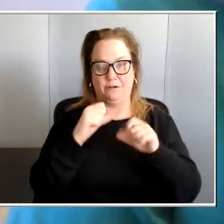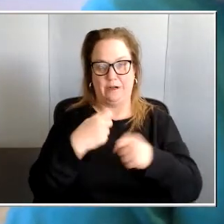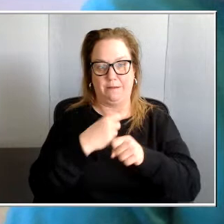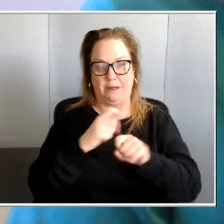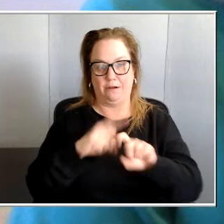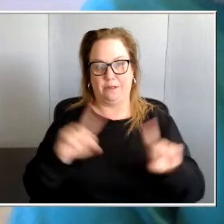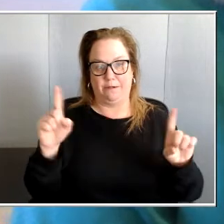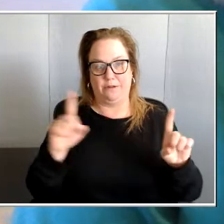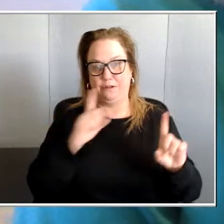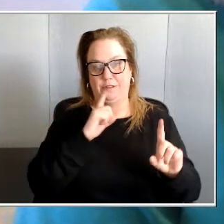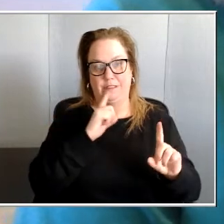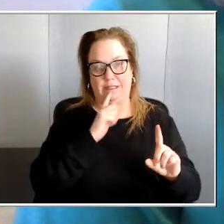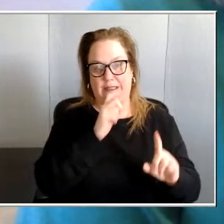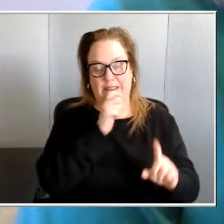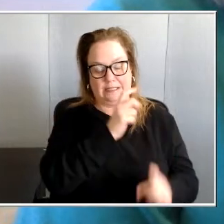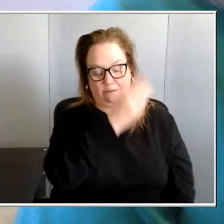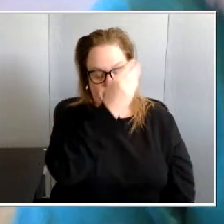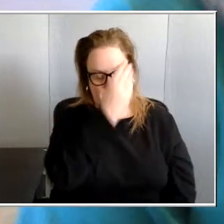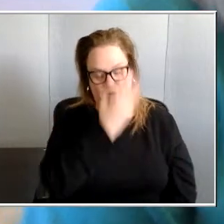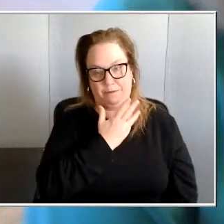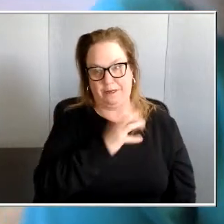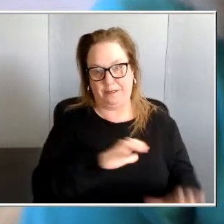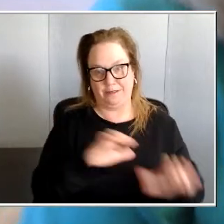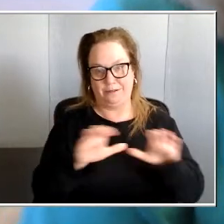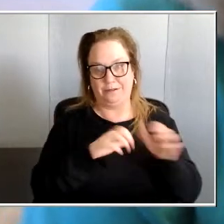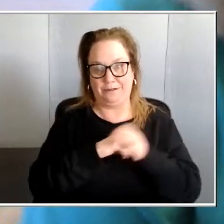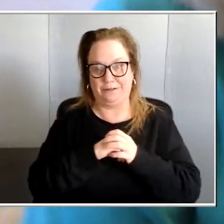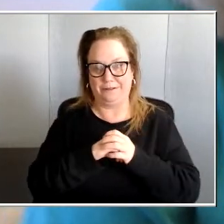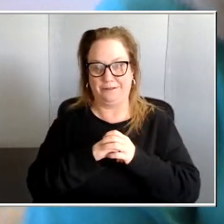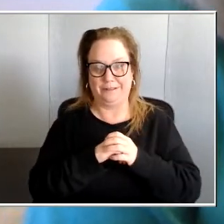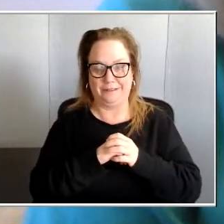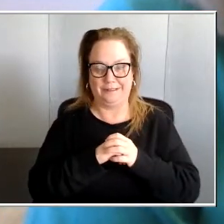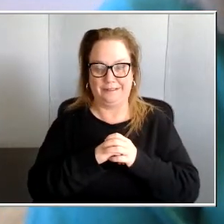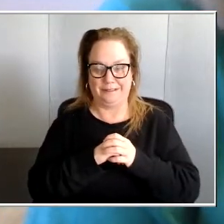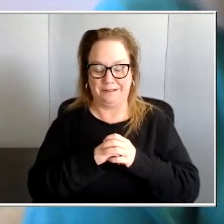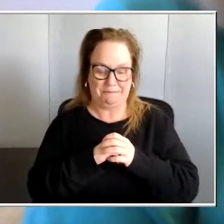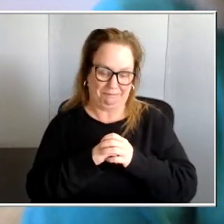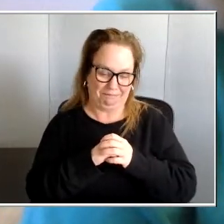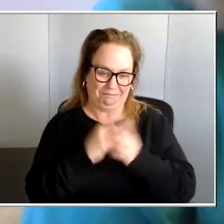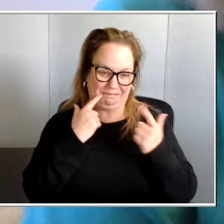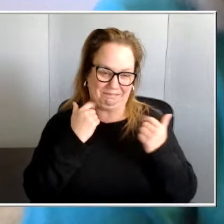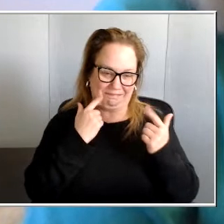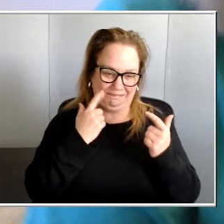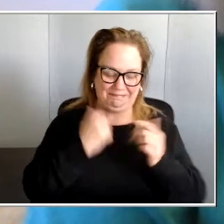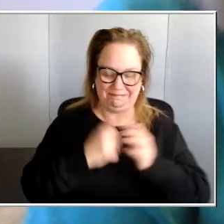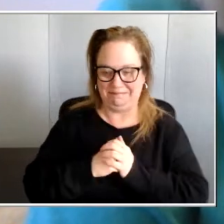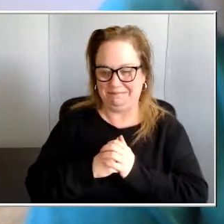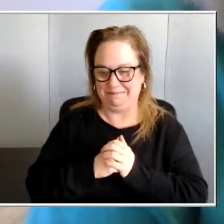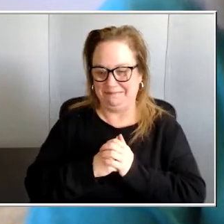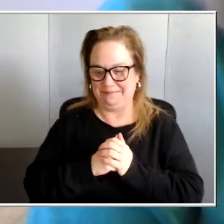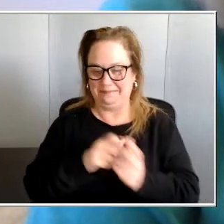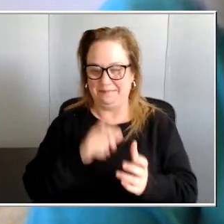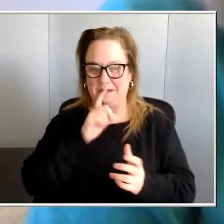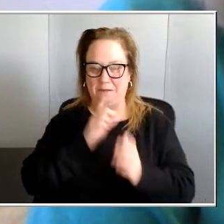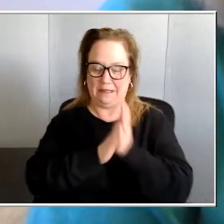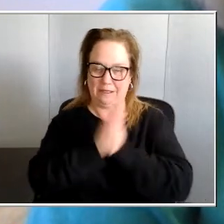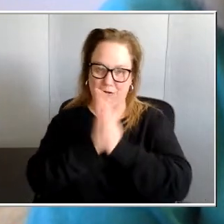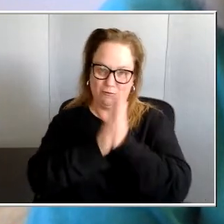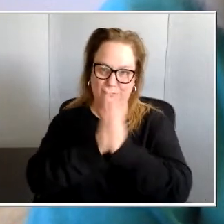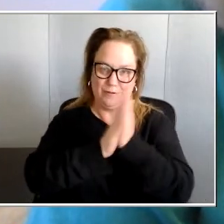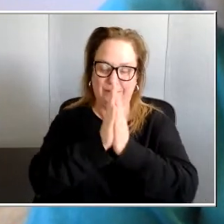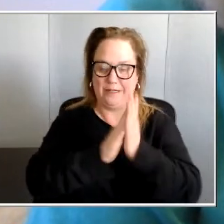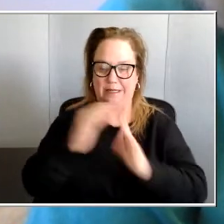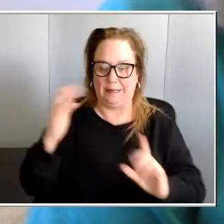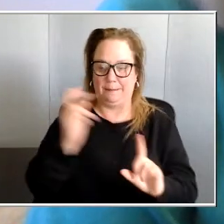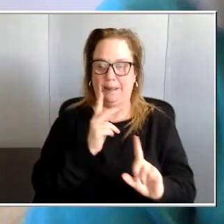else, she'd be like, that's not what they told me to do. So she was, she was really, really driven to get back.